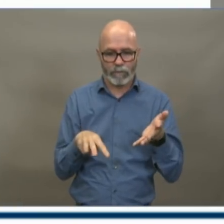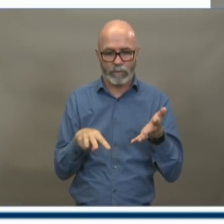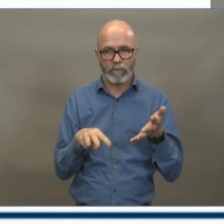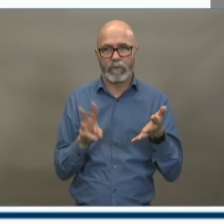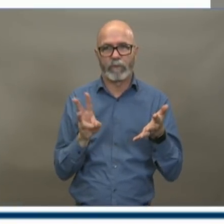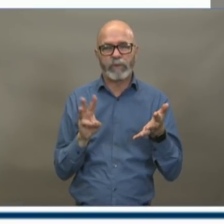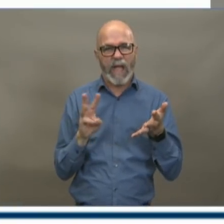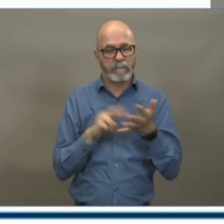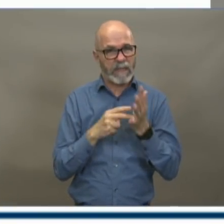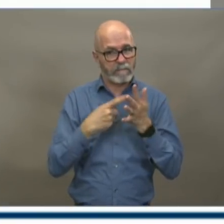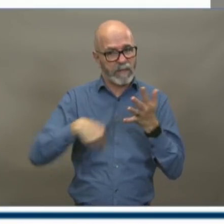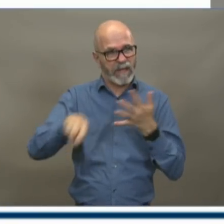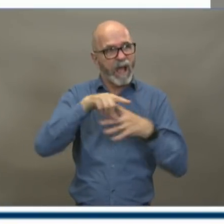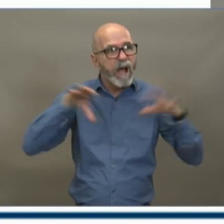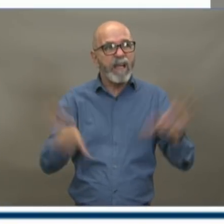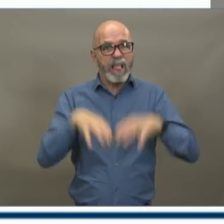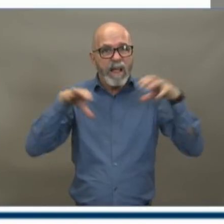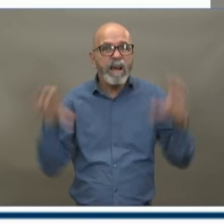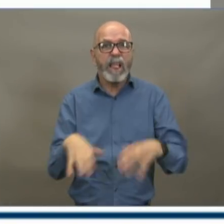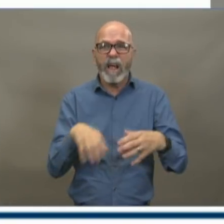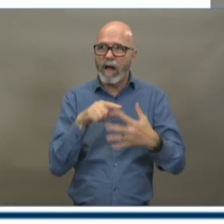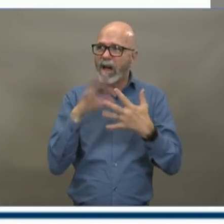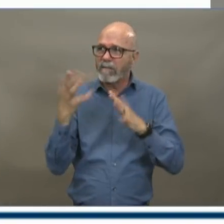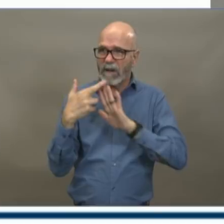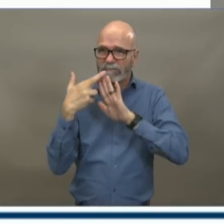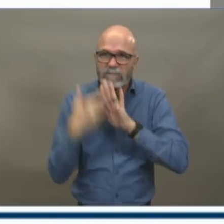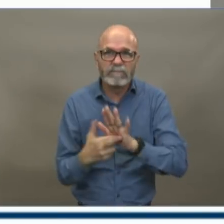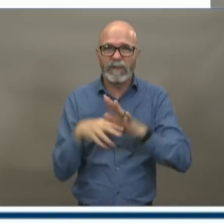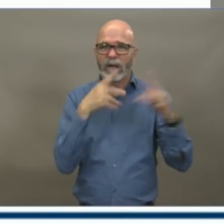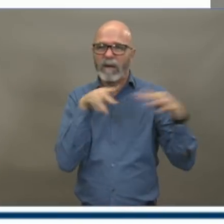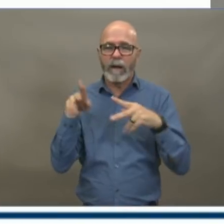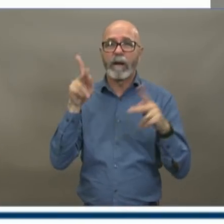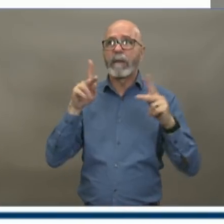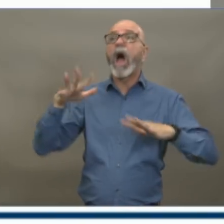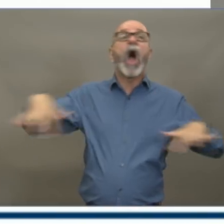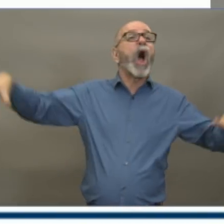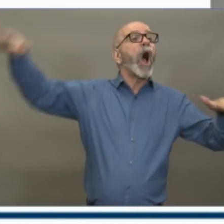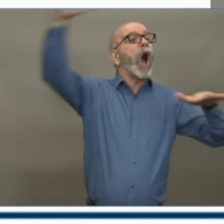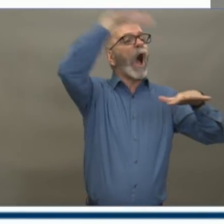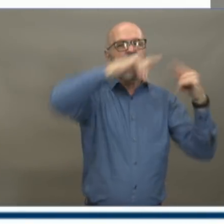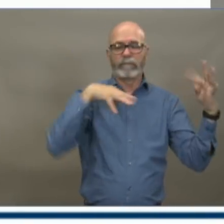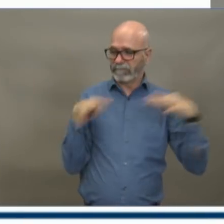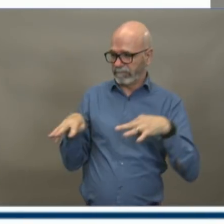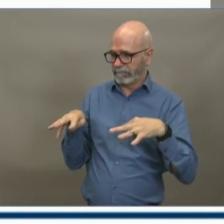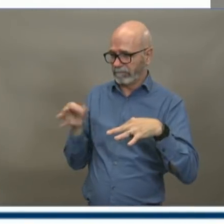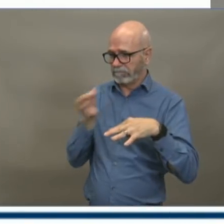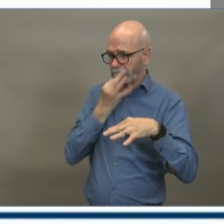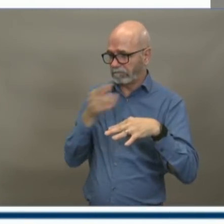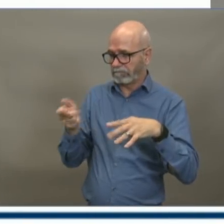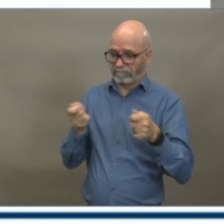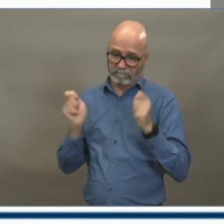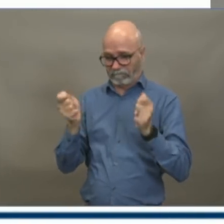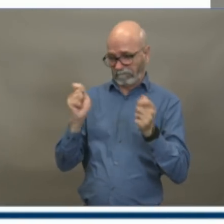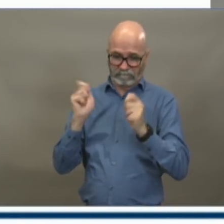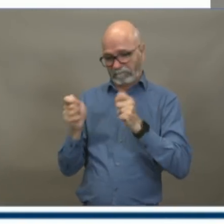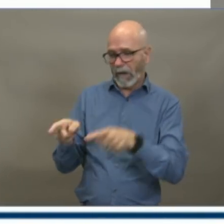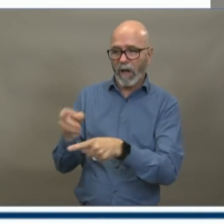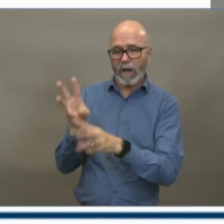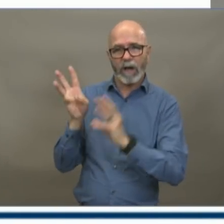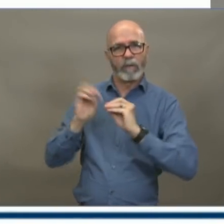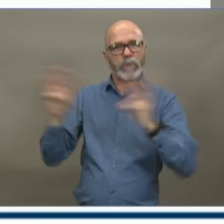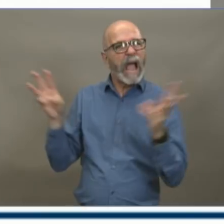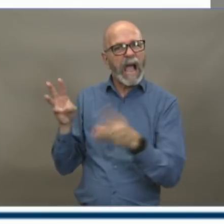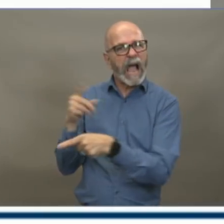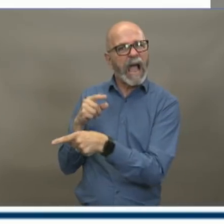work being recognized. Our epidemiology has been and continues to look good, and this is due to a number